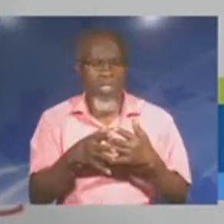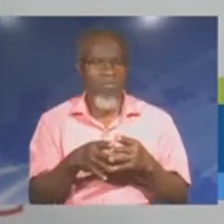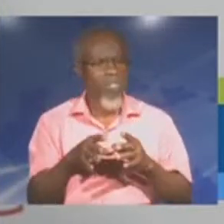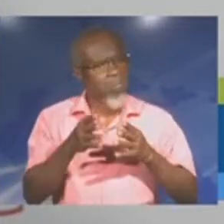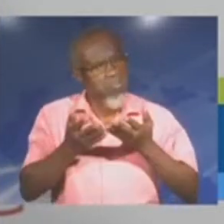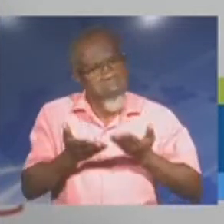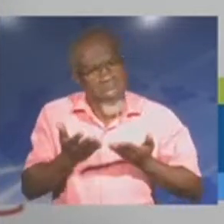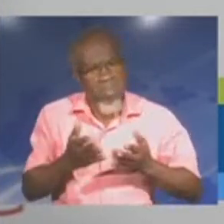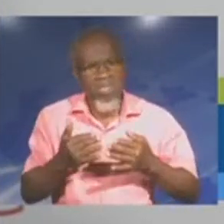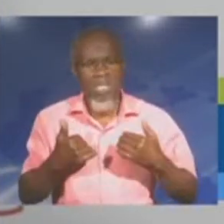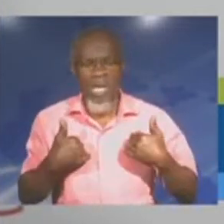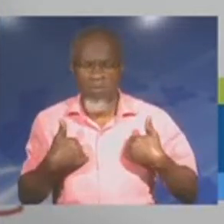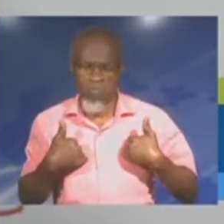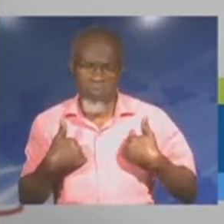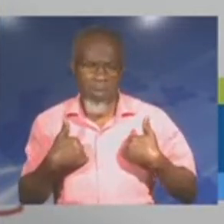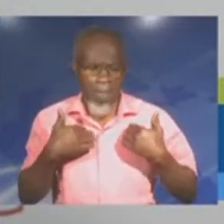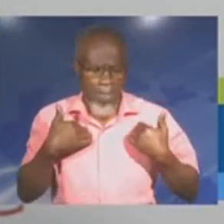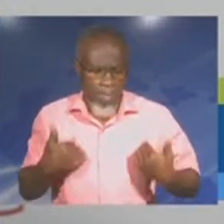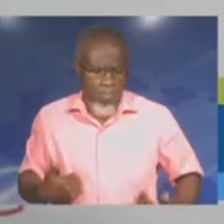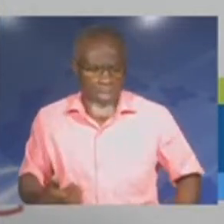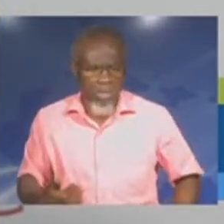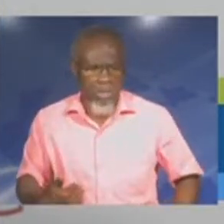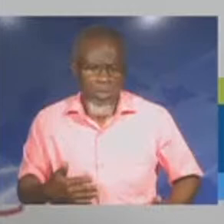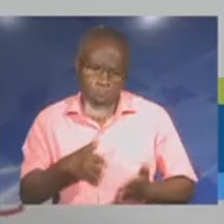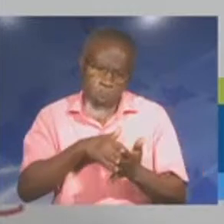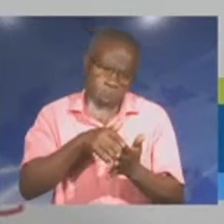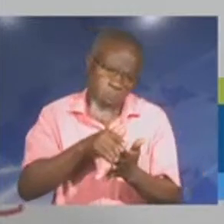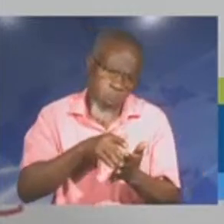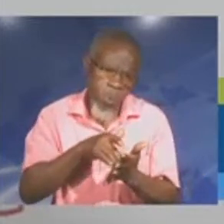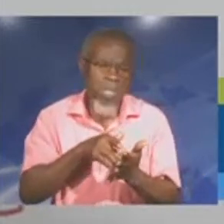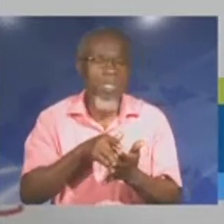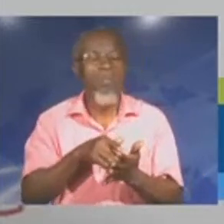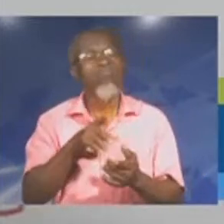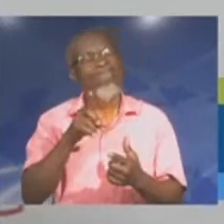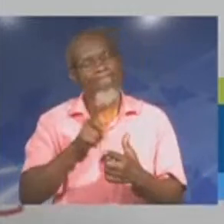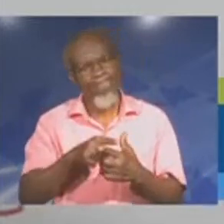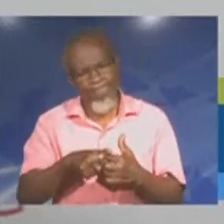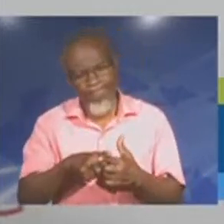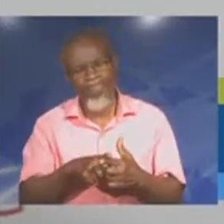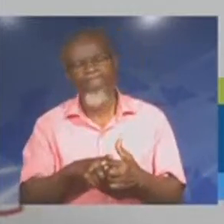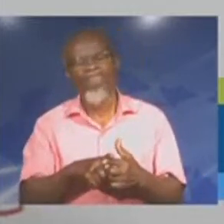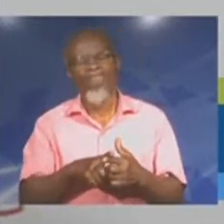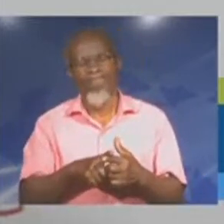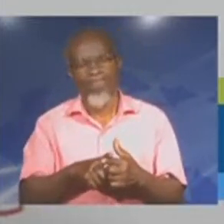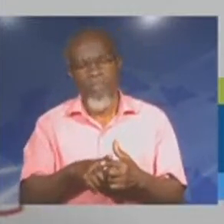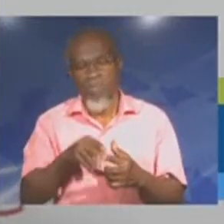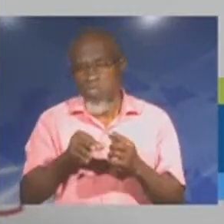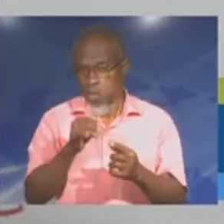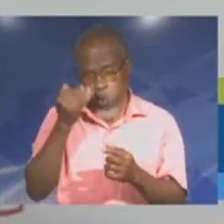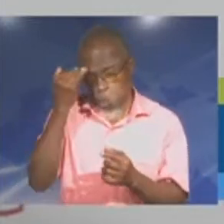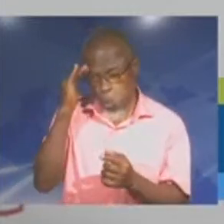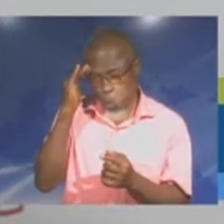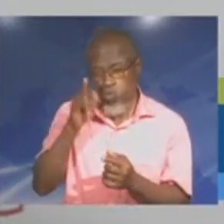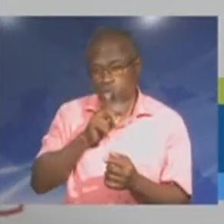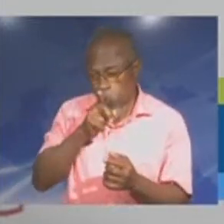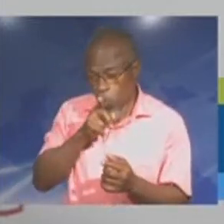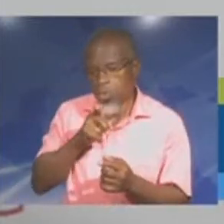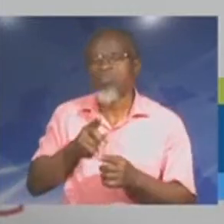predisposes you to being immunocompromised. If you are unsure, please speak with your pediatrician or family